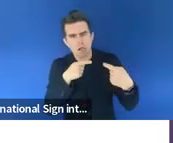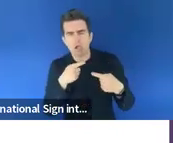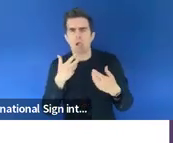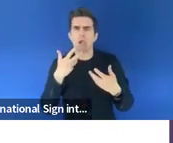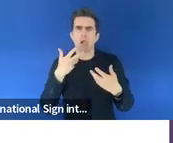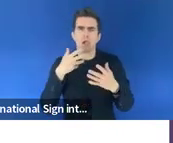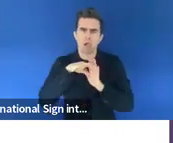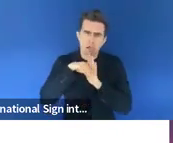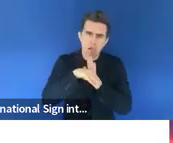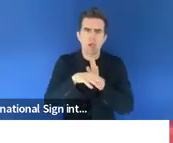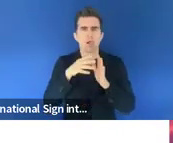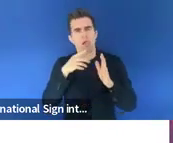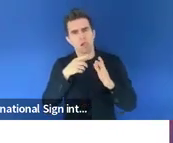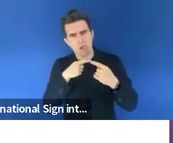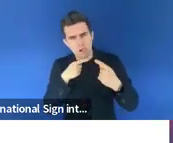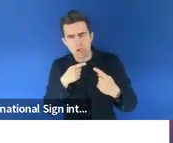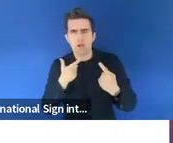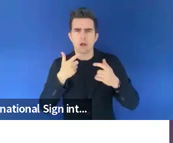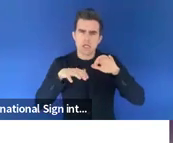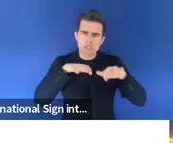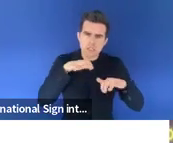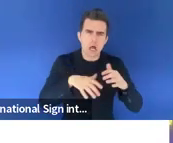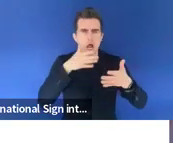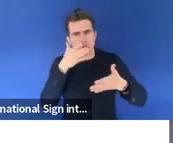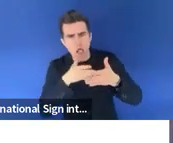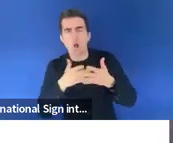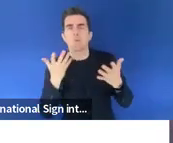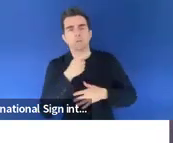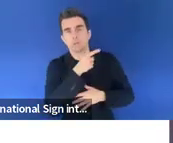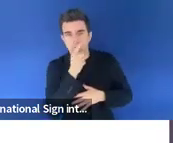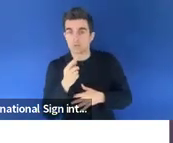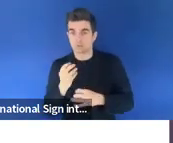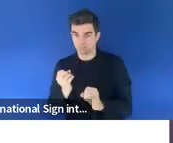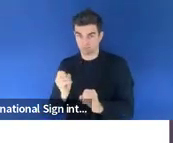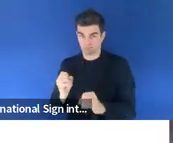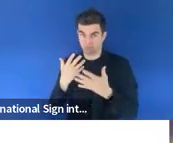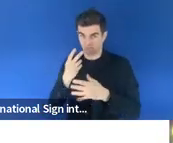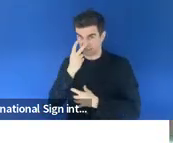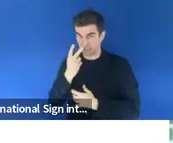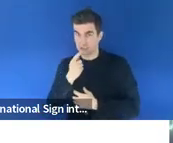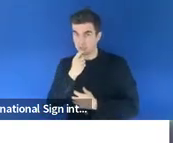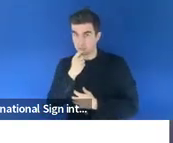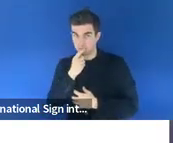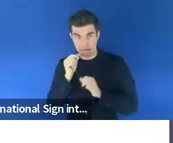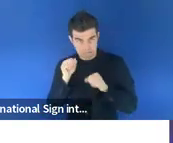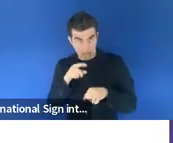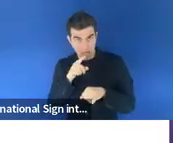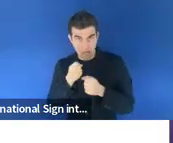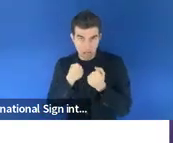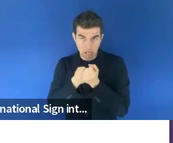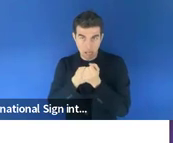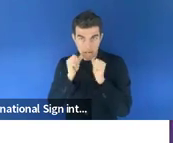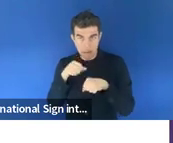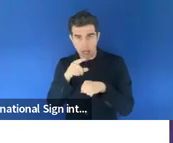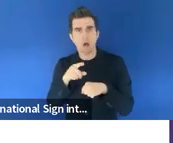If you figure out a way to create more inclusive hiring practices, you're going to be able to sell that, whatever it is, that initiative,